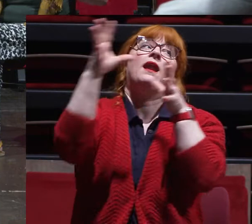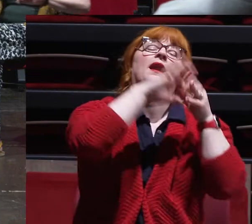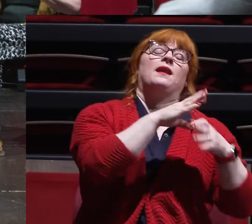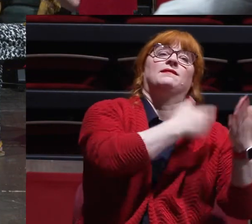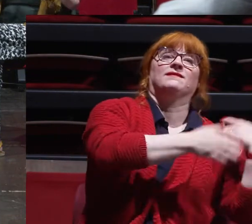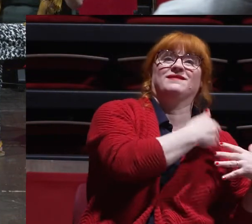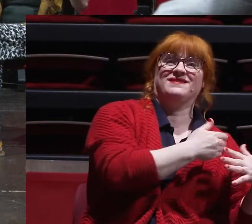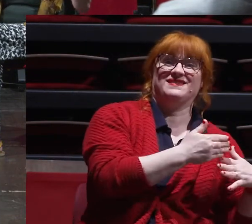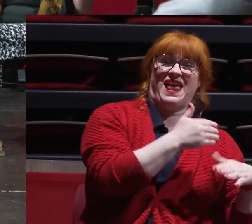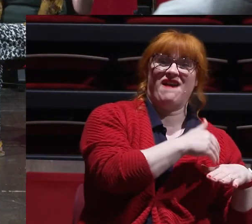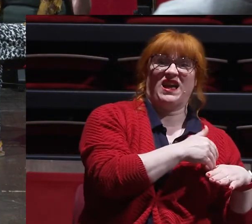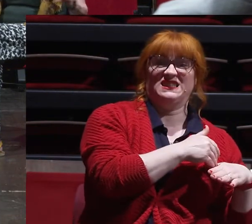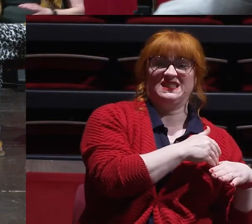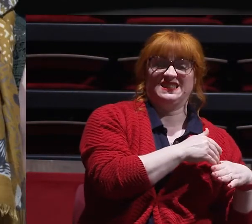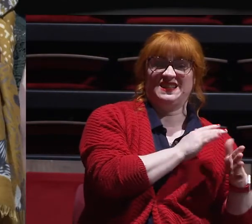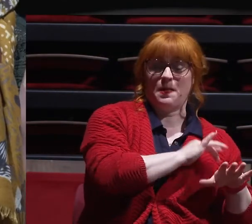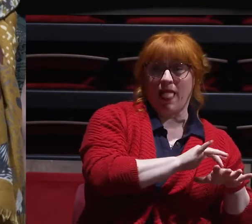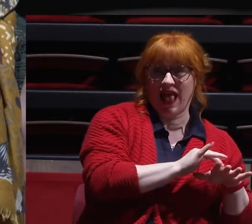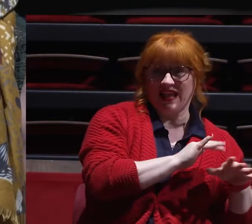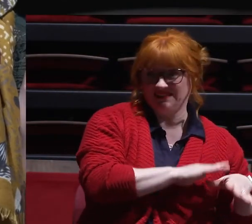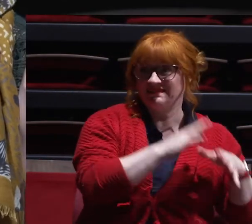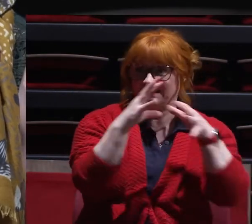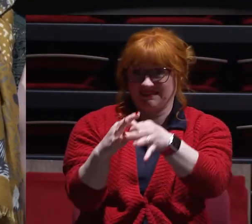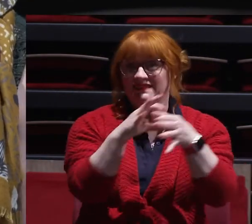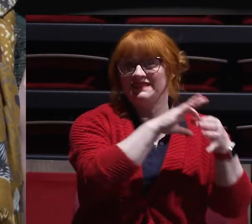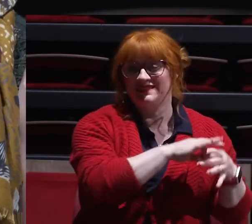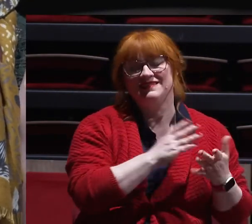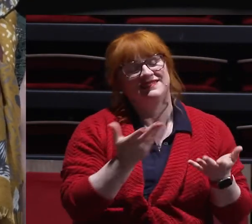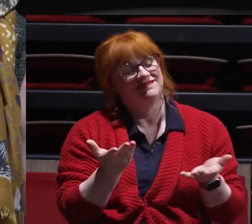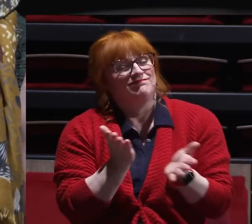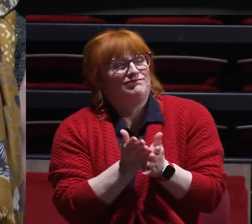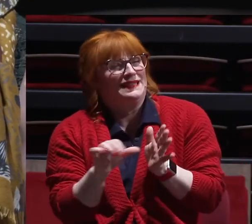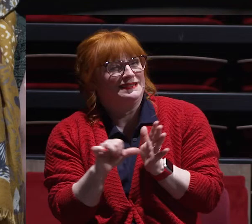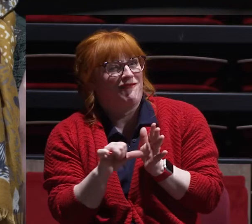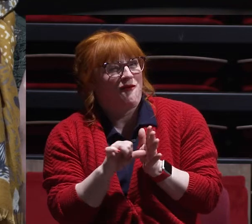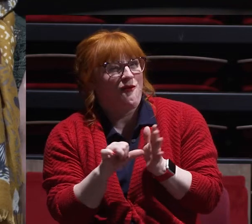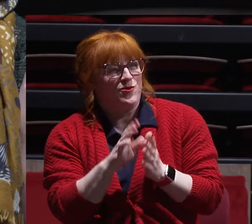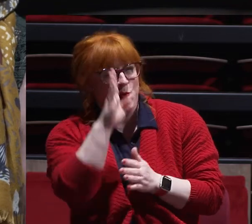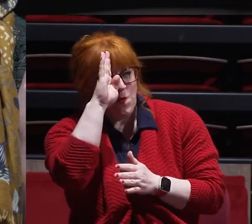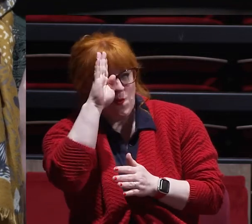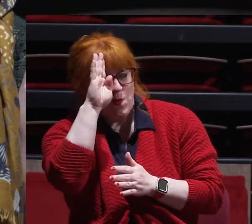of the play is, it's going to affect. So yeah, it's a very